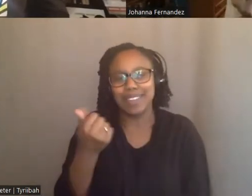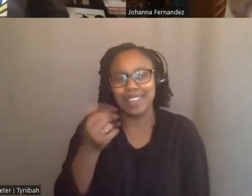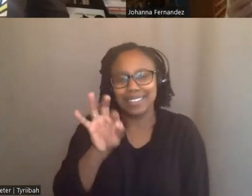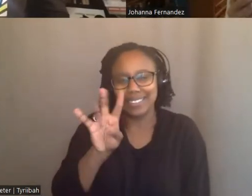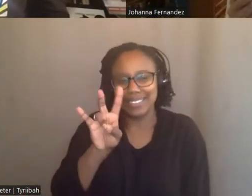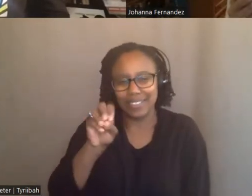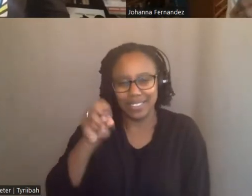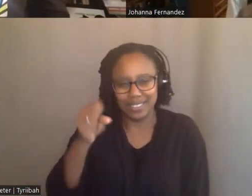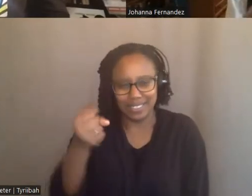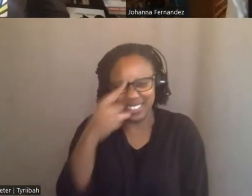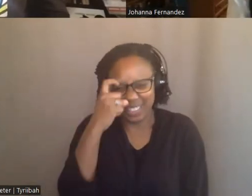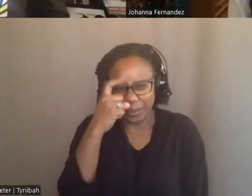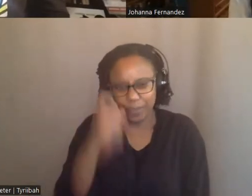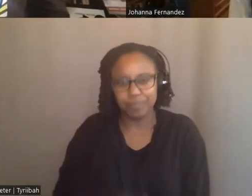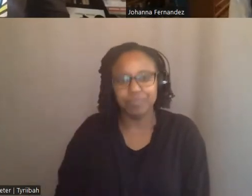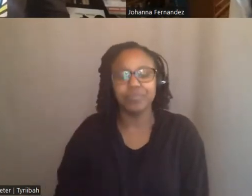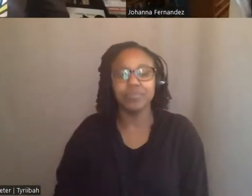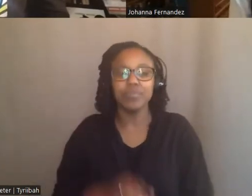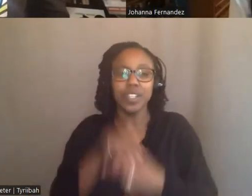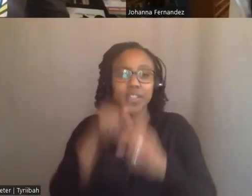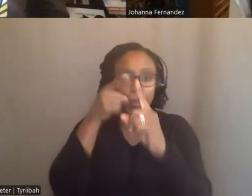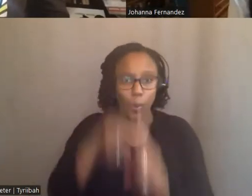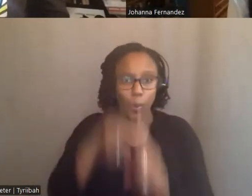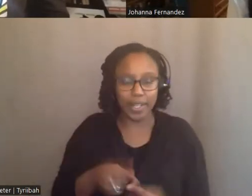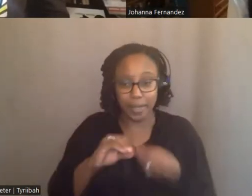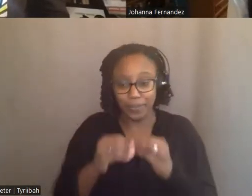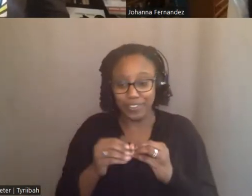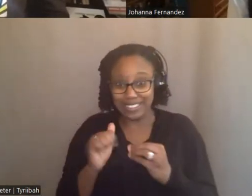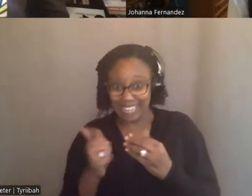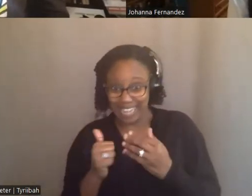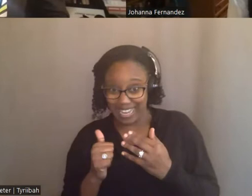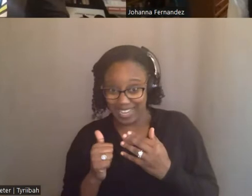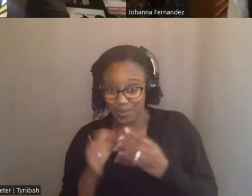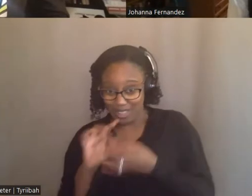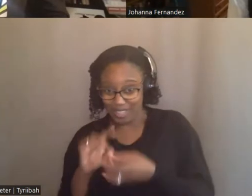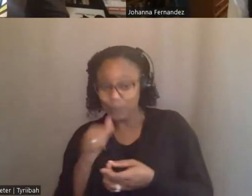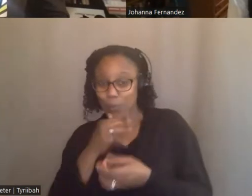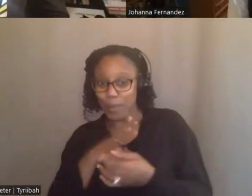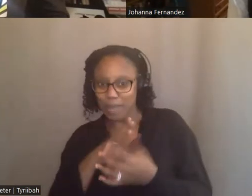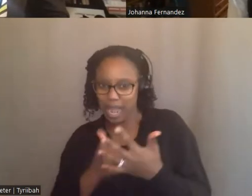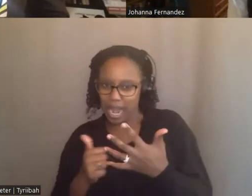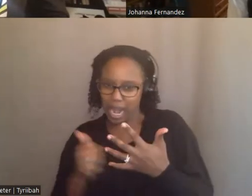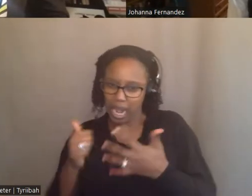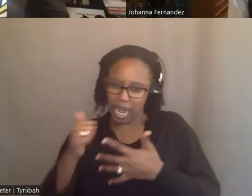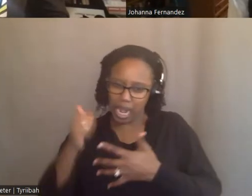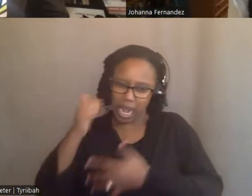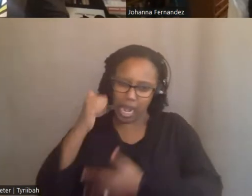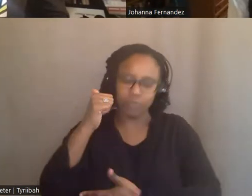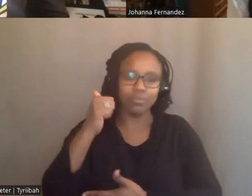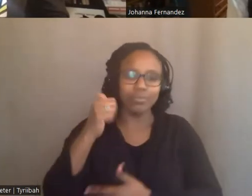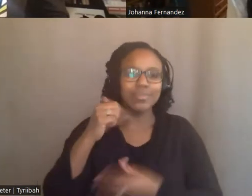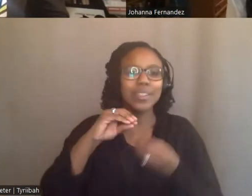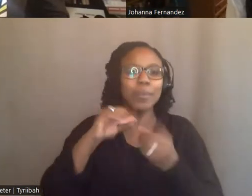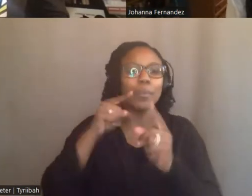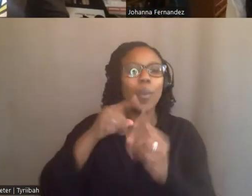point number 10 around women becomes point number 5. And it reads, down with machismo